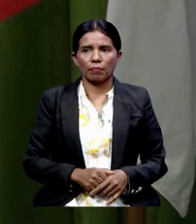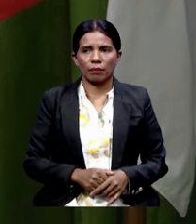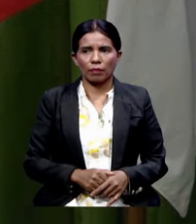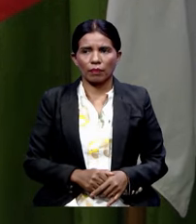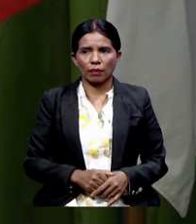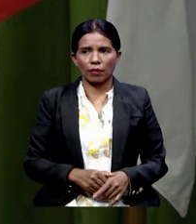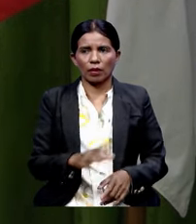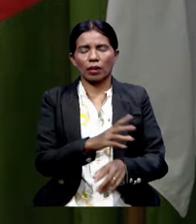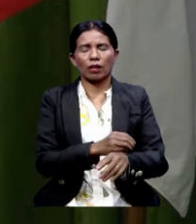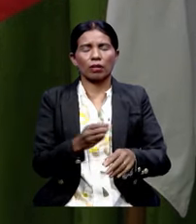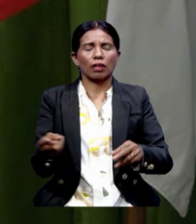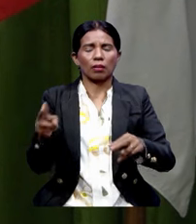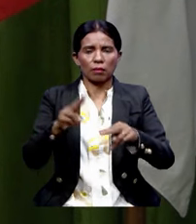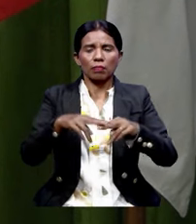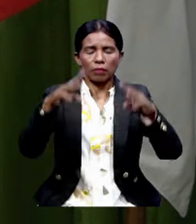more than the medication.